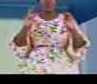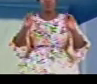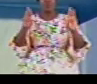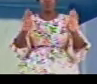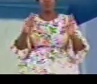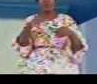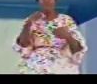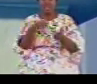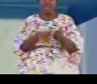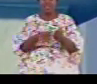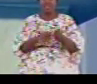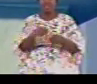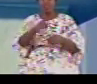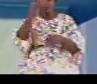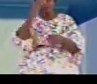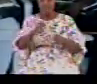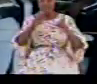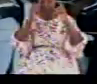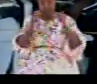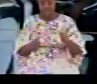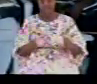Immediately. Everybody say immediately.